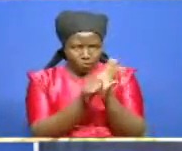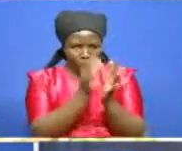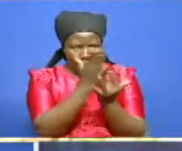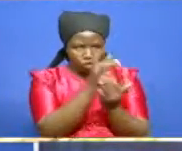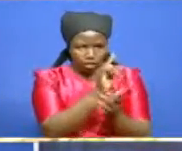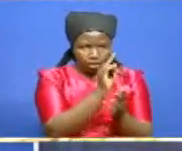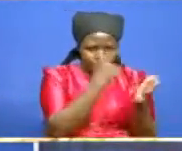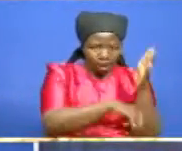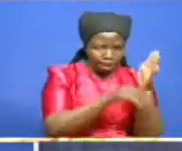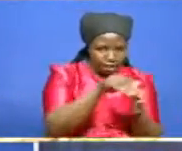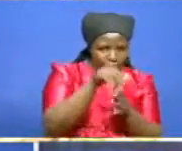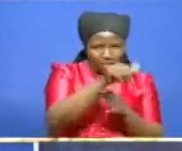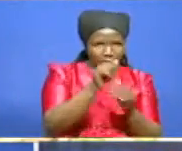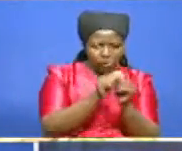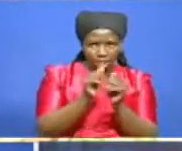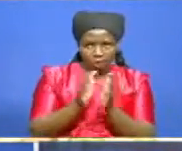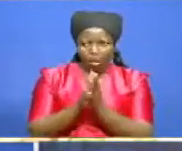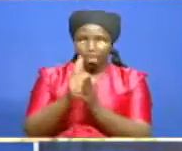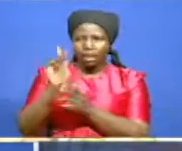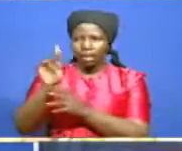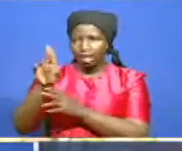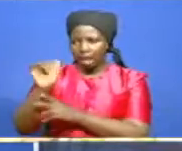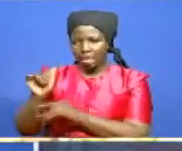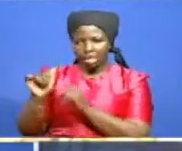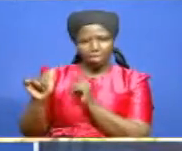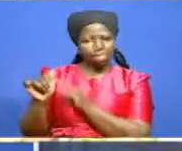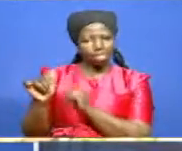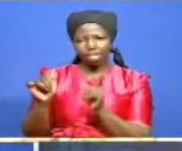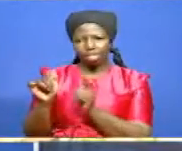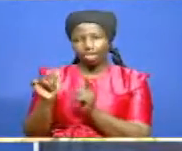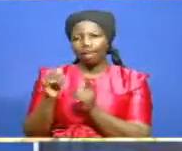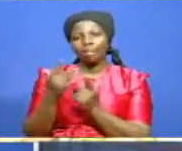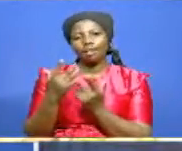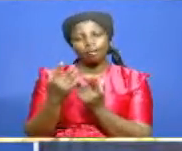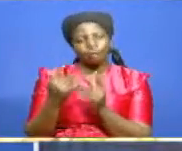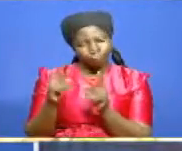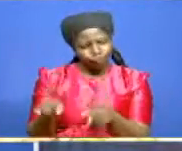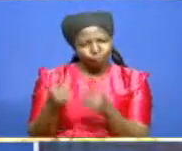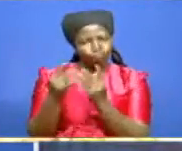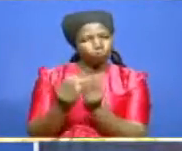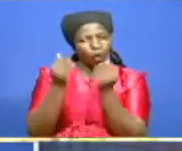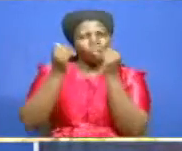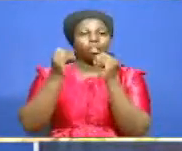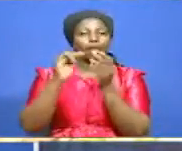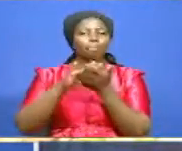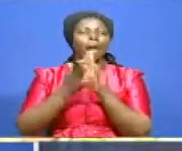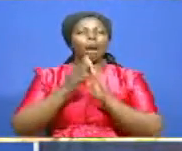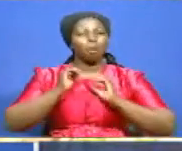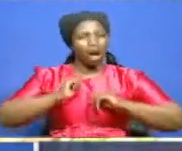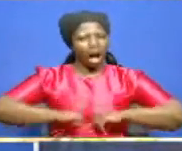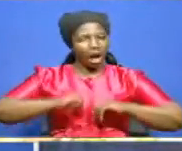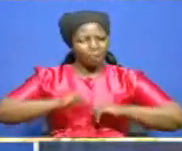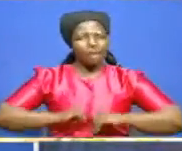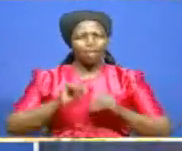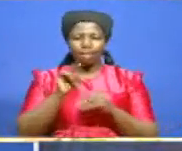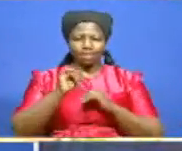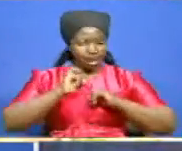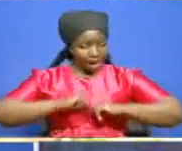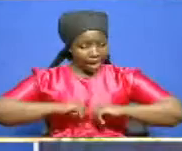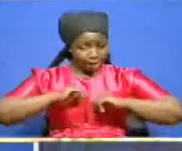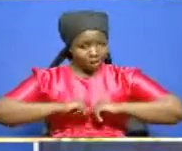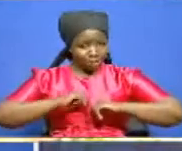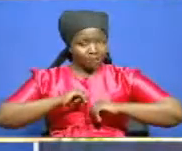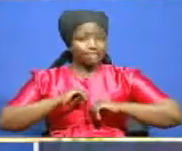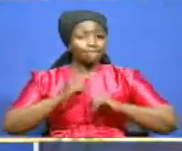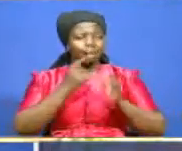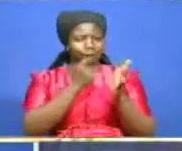taxpayer and the Kenya Revenue Authority, they reduce that into an agreement. And that agreement